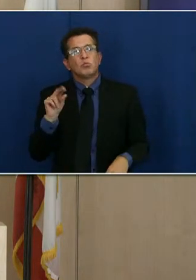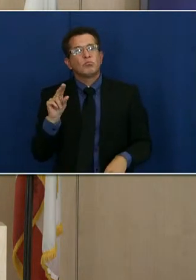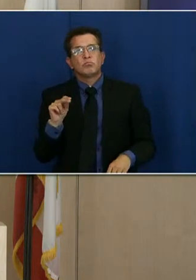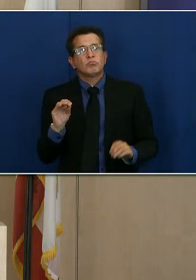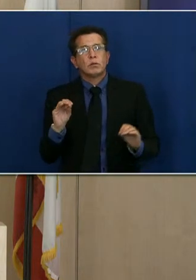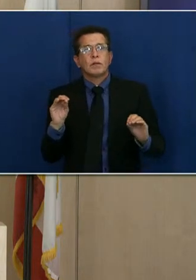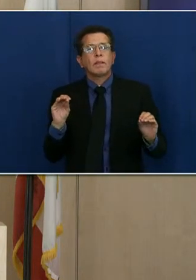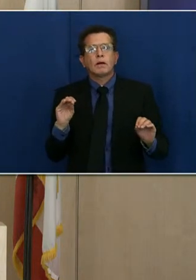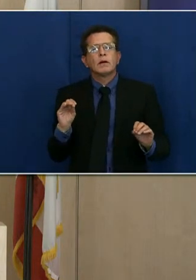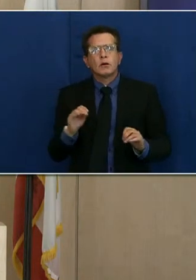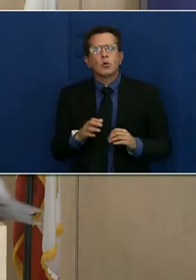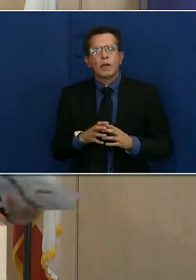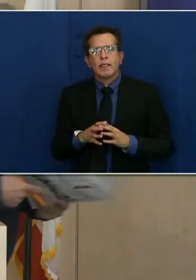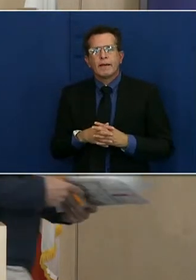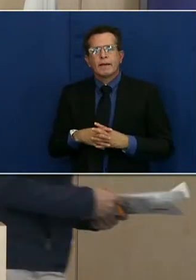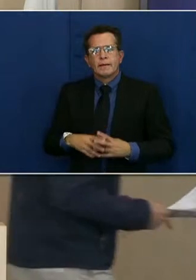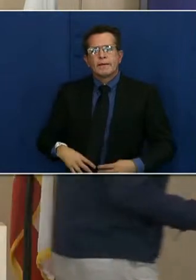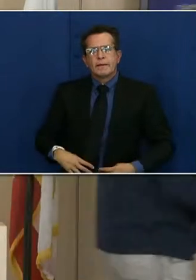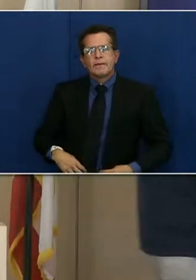Thank you.